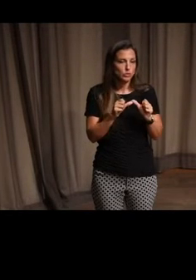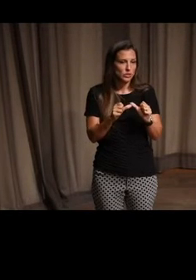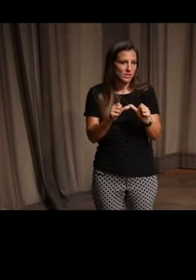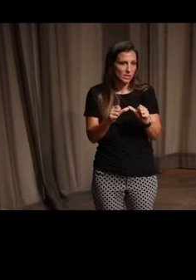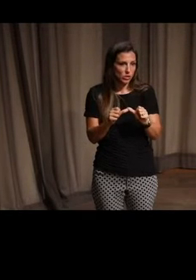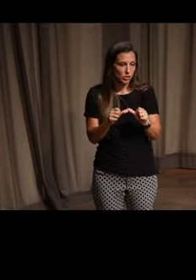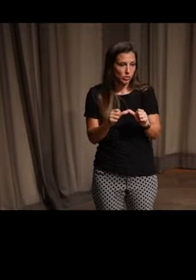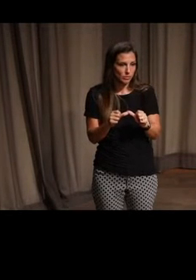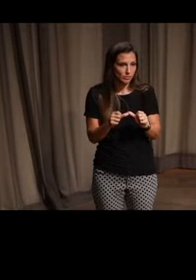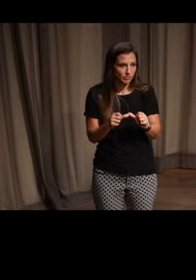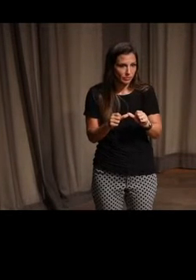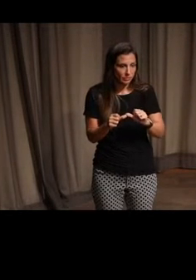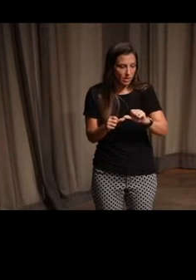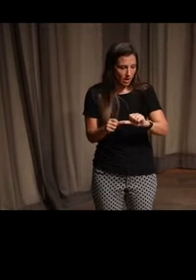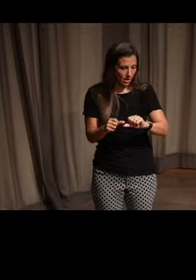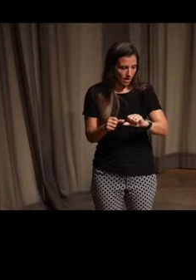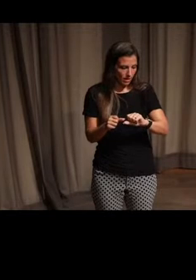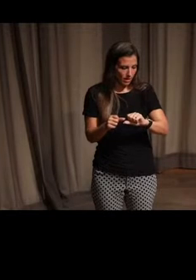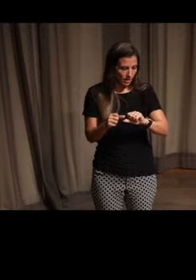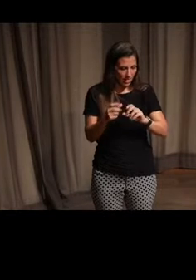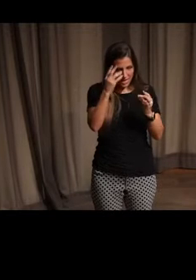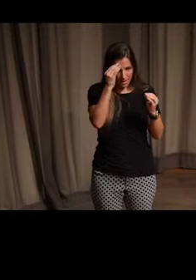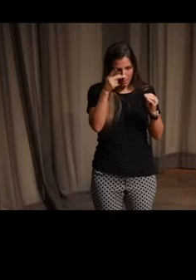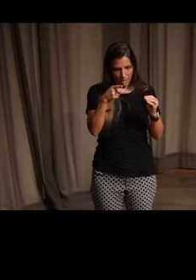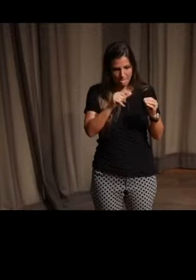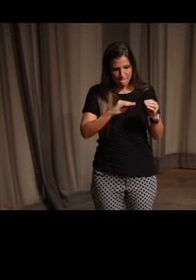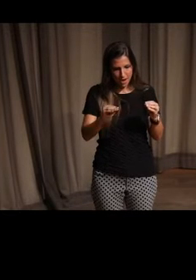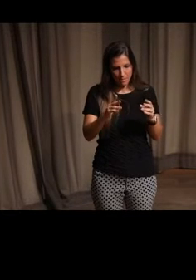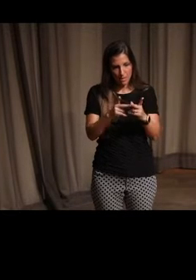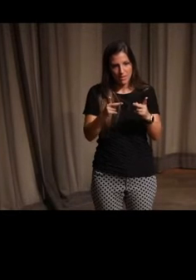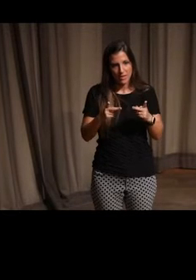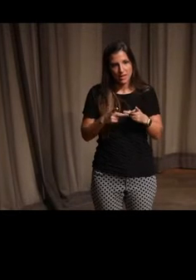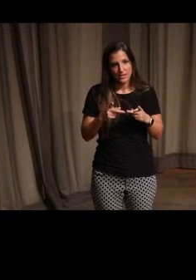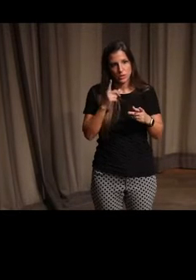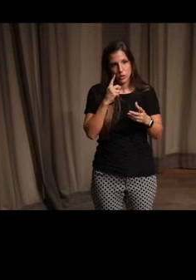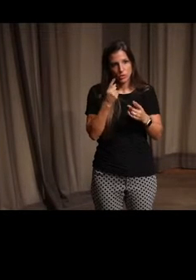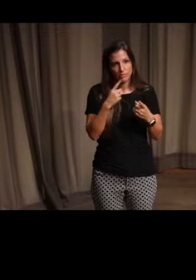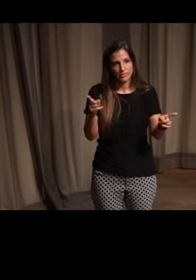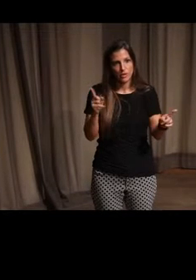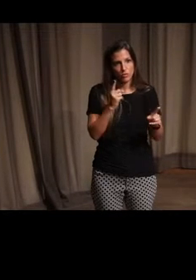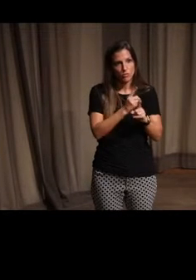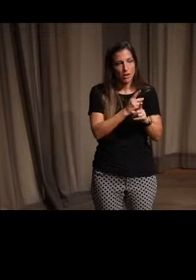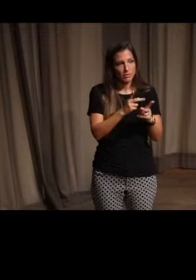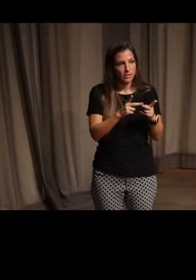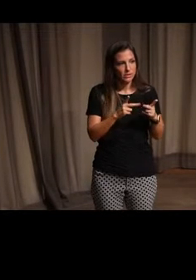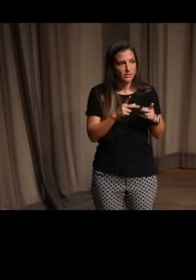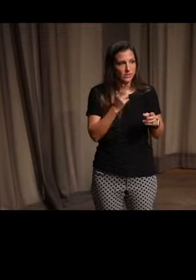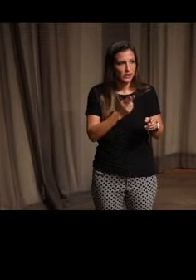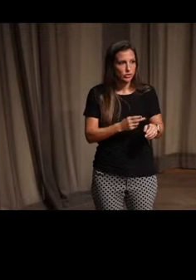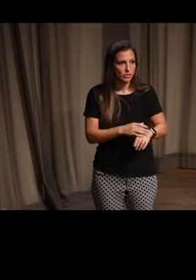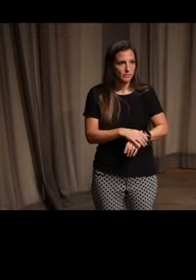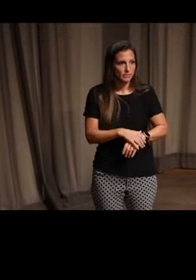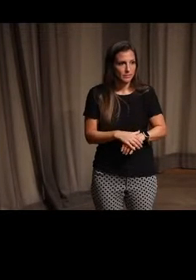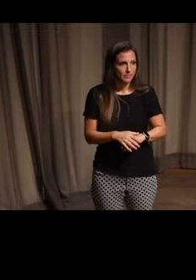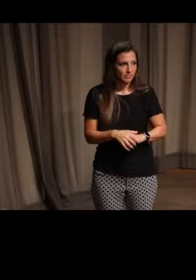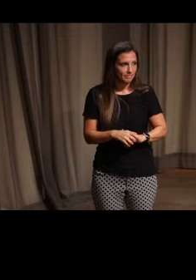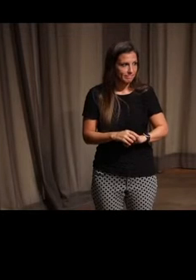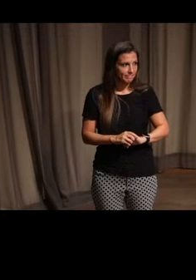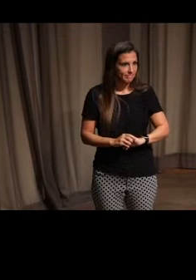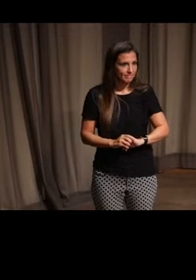continue thinking of PAMM as a platform that is on the right side of history.